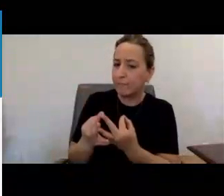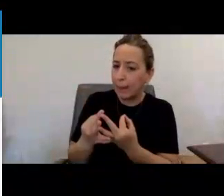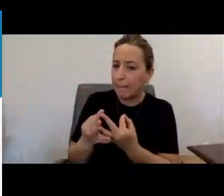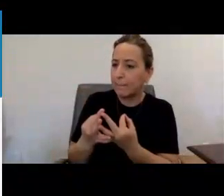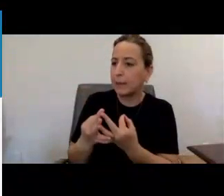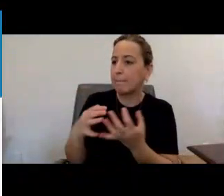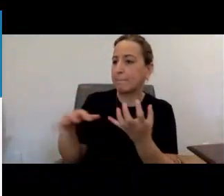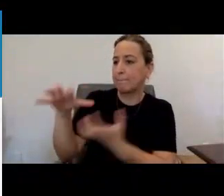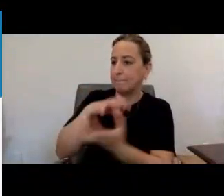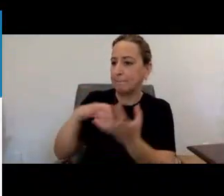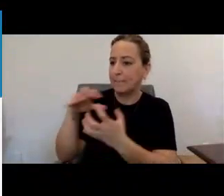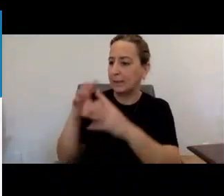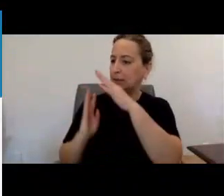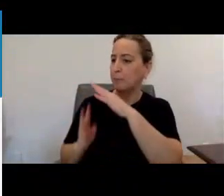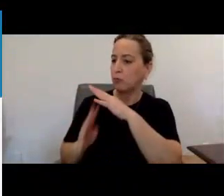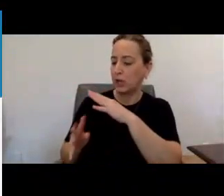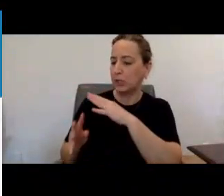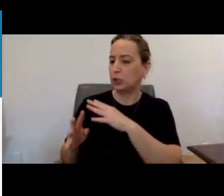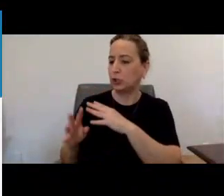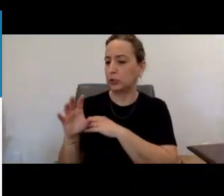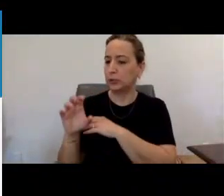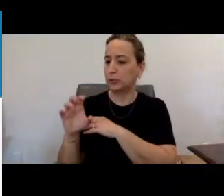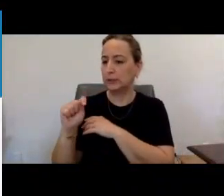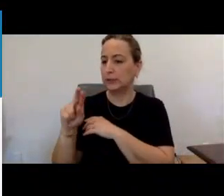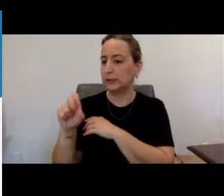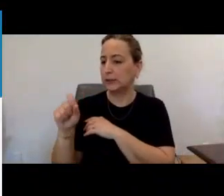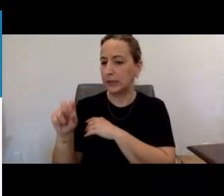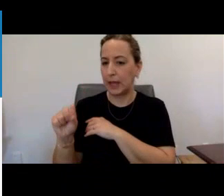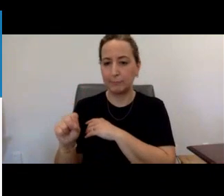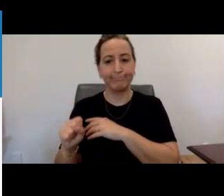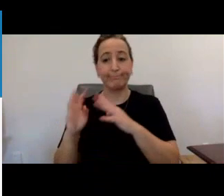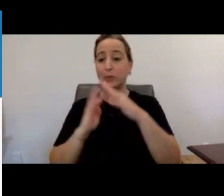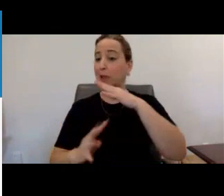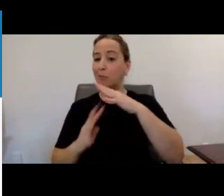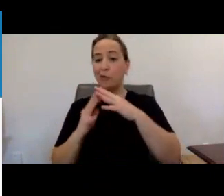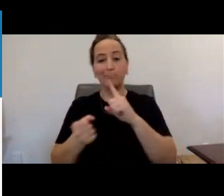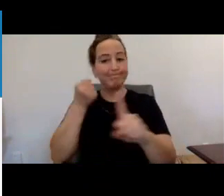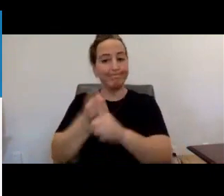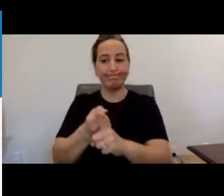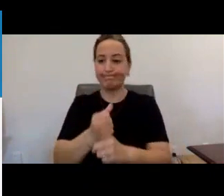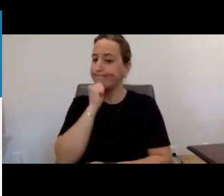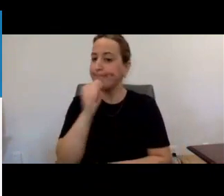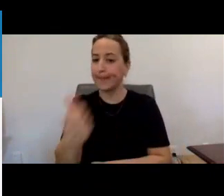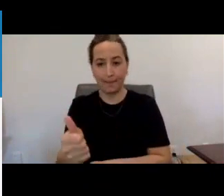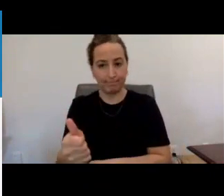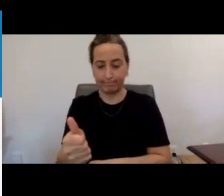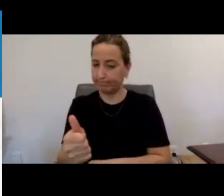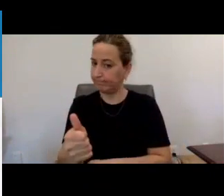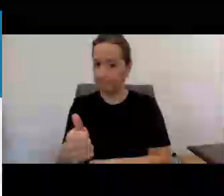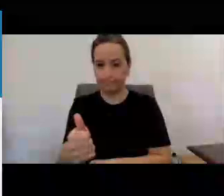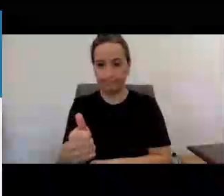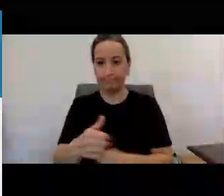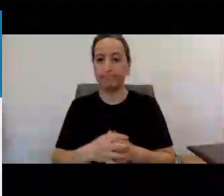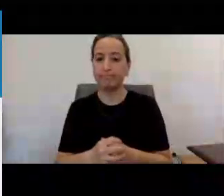mixed immigration status? So immigration status does not impact fair housing protections.